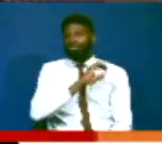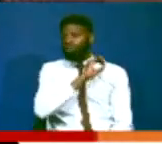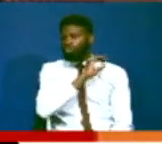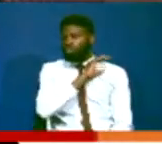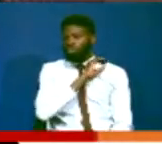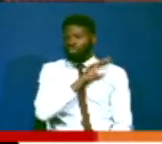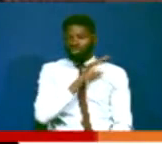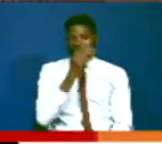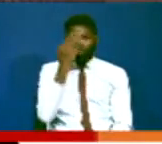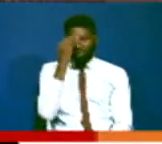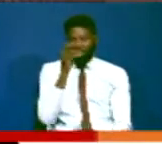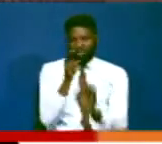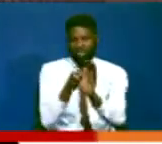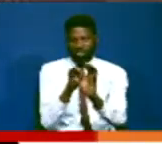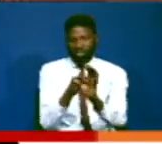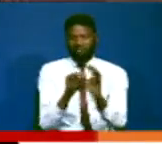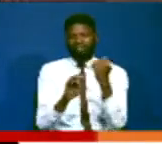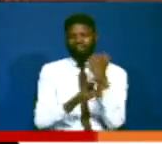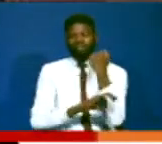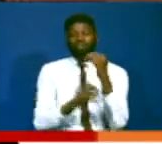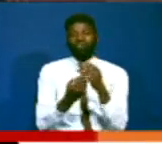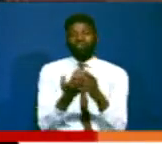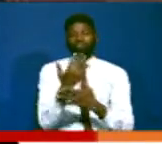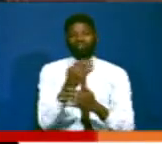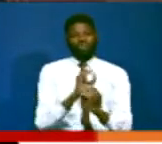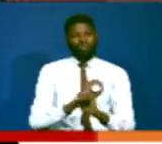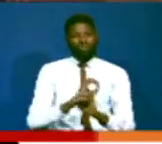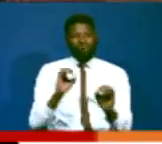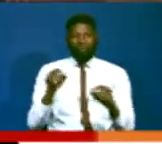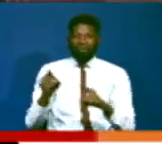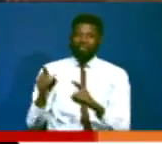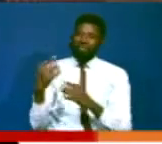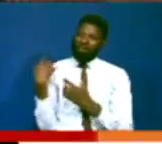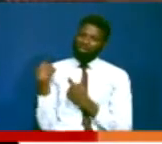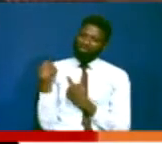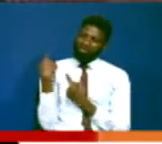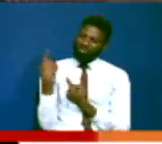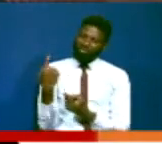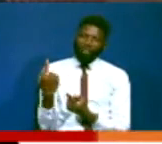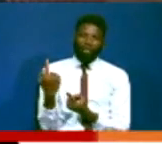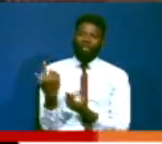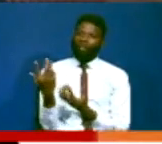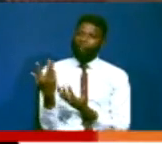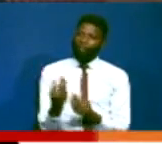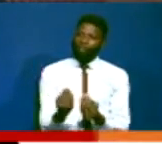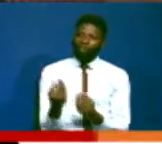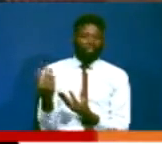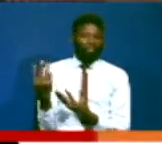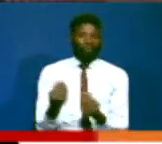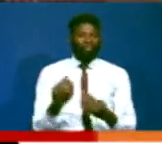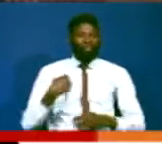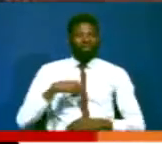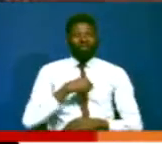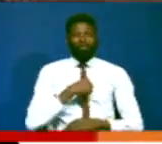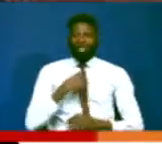or development of this country. In any event, there are the people who've been drinking our blood. The people who enjoy things that some of us work